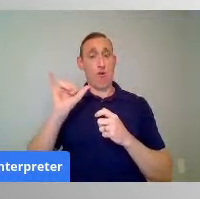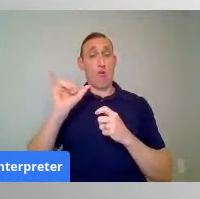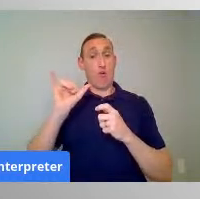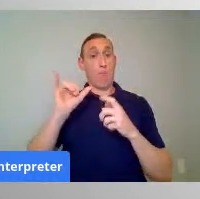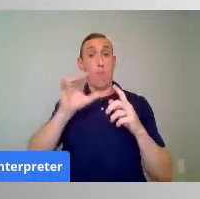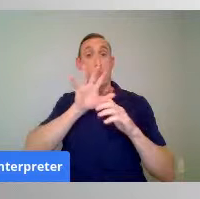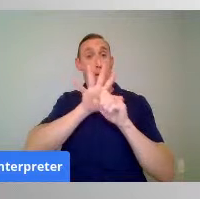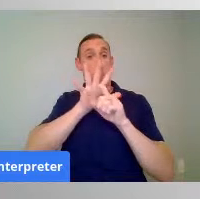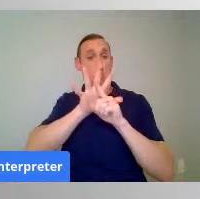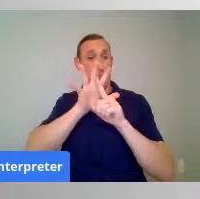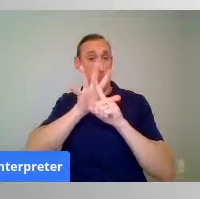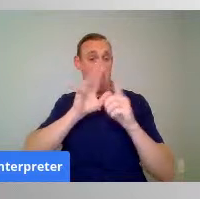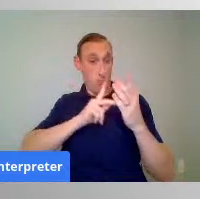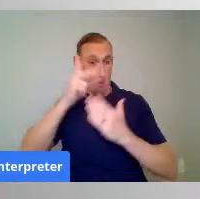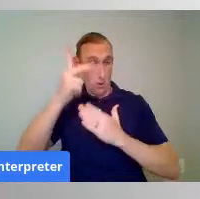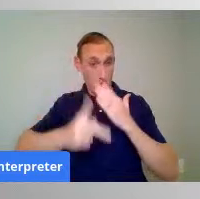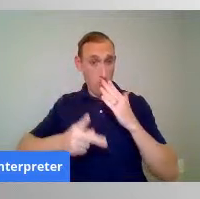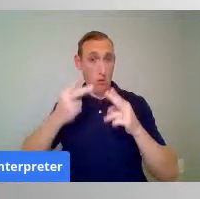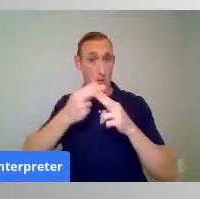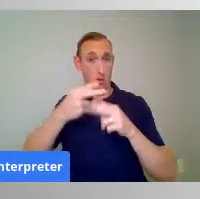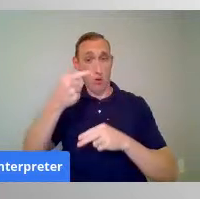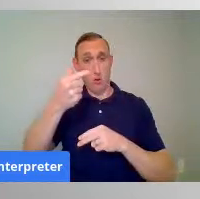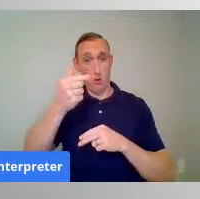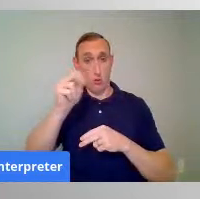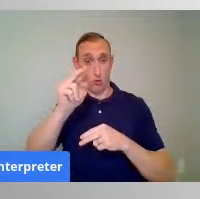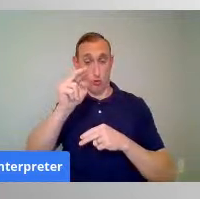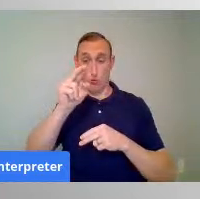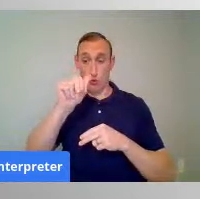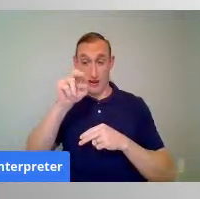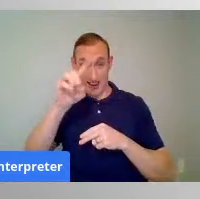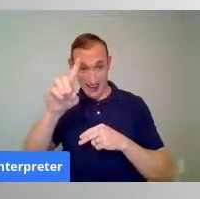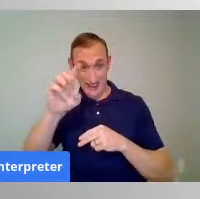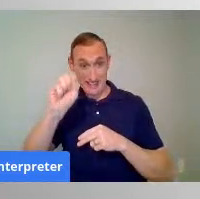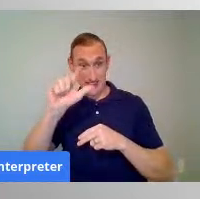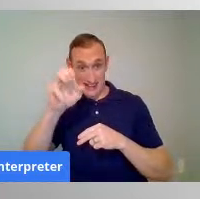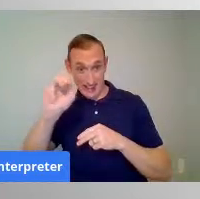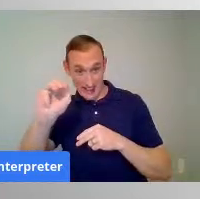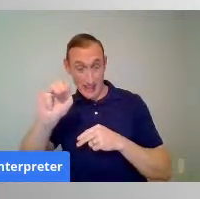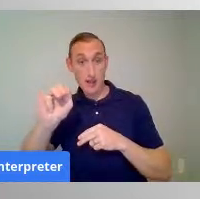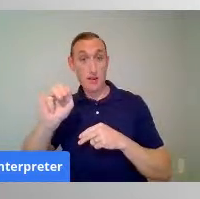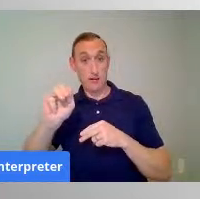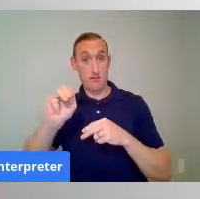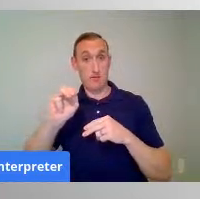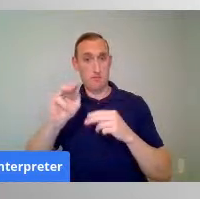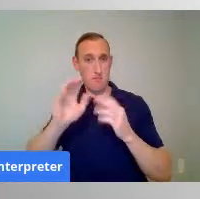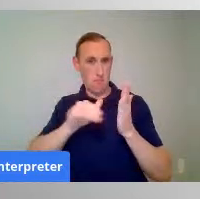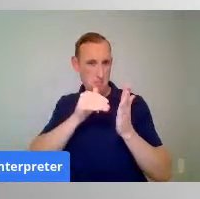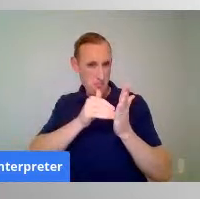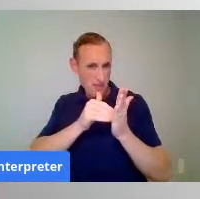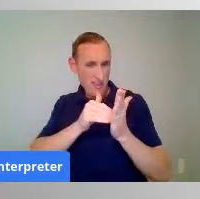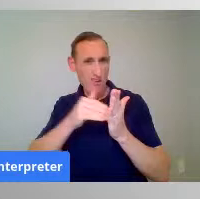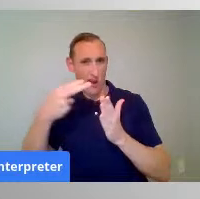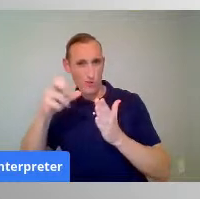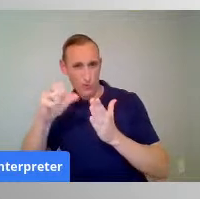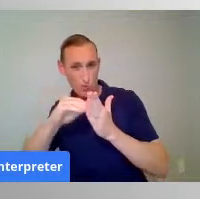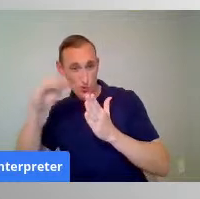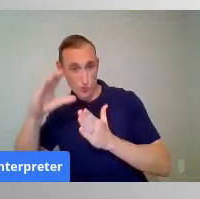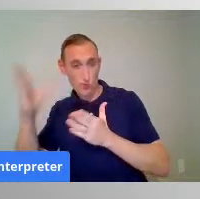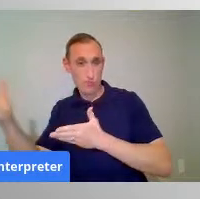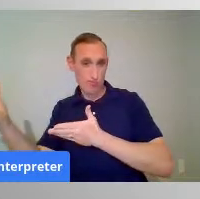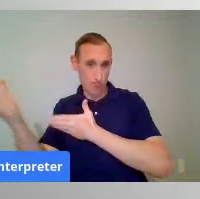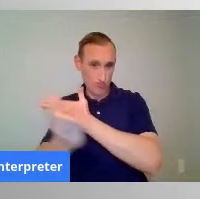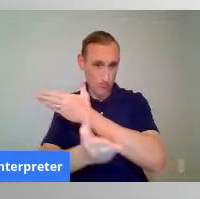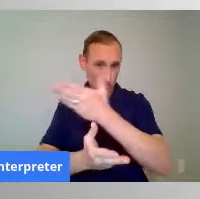Grand Slam that used to bring middle and high school students to Bishop Park on Friday and Saturday